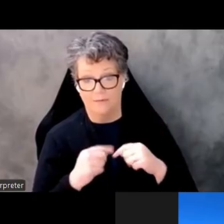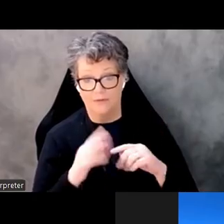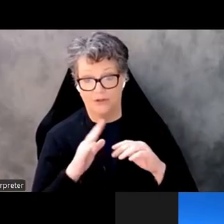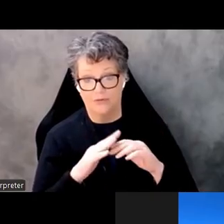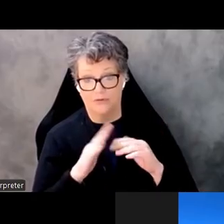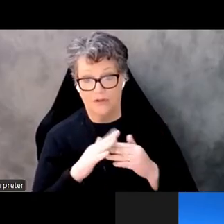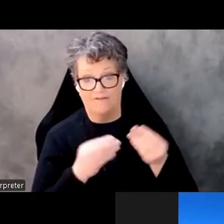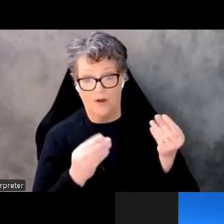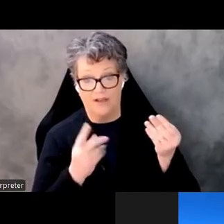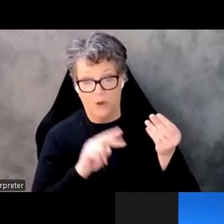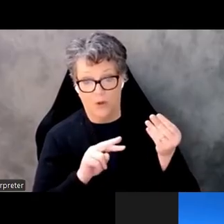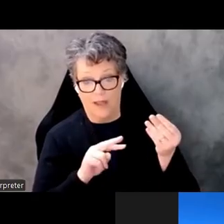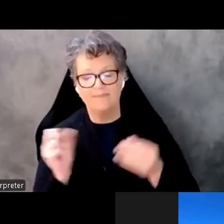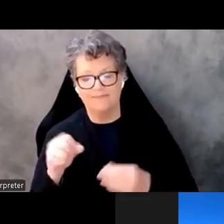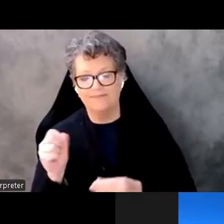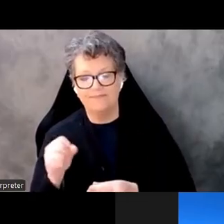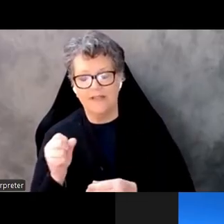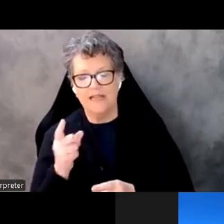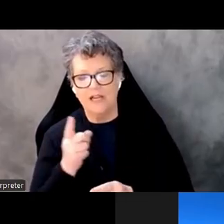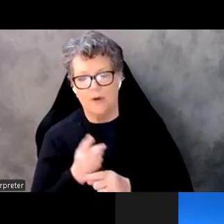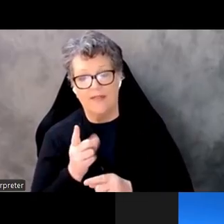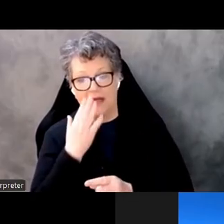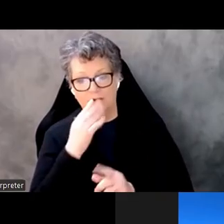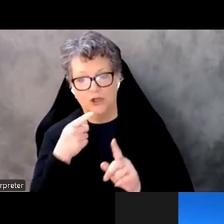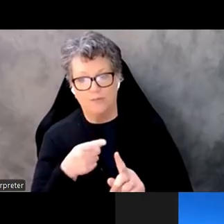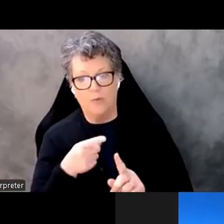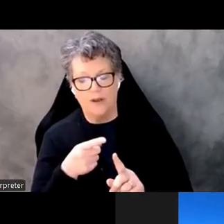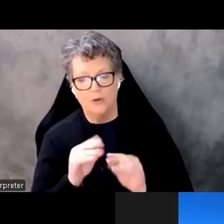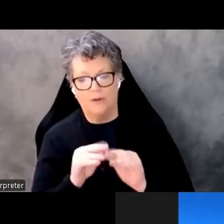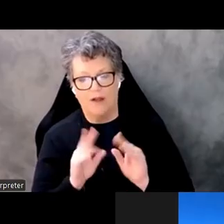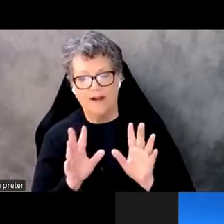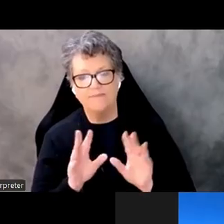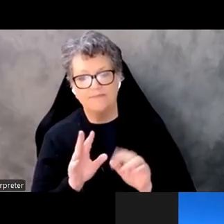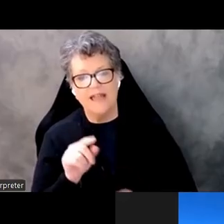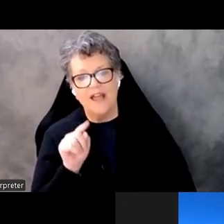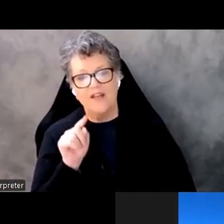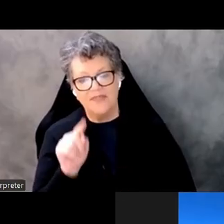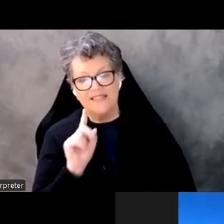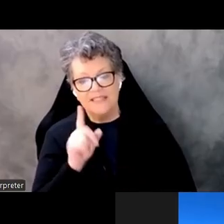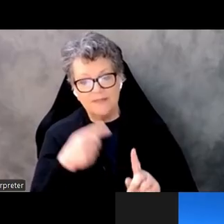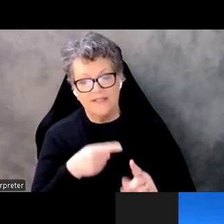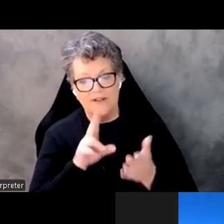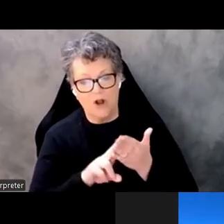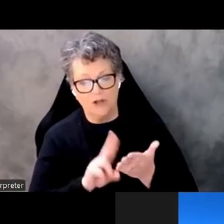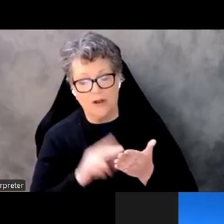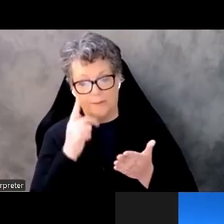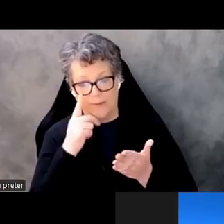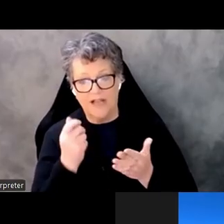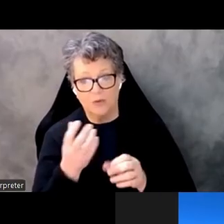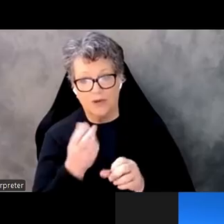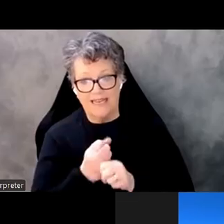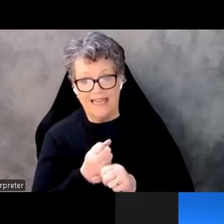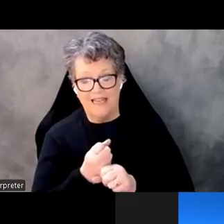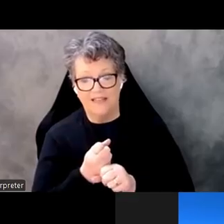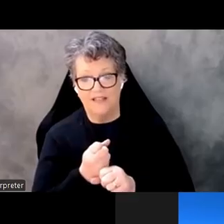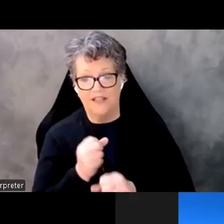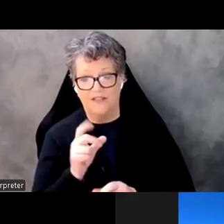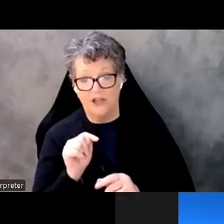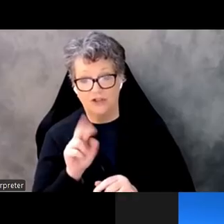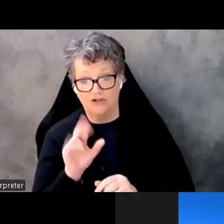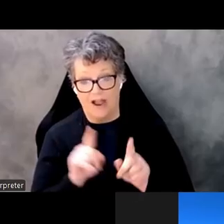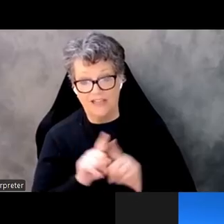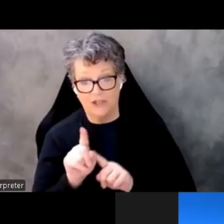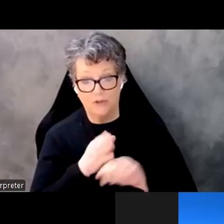us to take a look at. Correct, yeah. So and that's a good point there to clarify. So yeah, this specific contract, because we're giving it the TriStar Motors and it was over $1